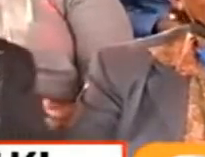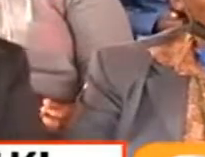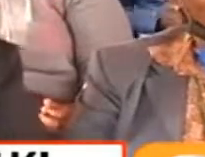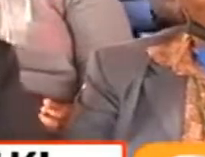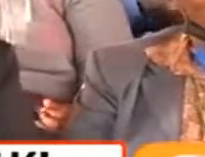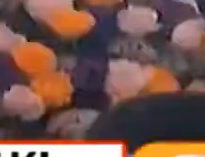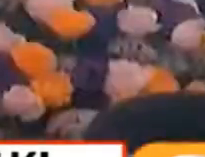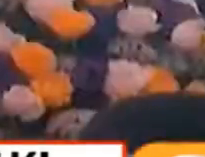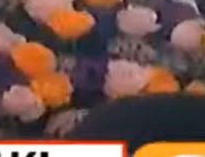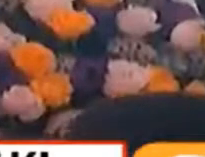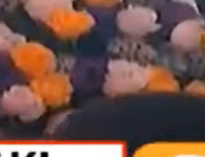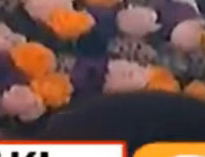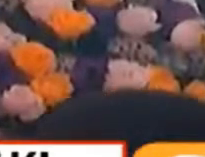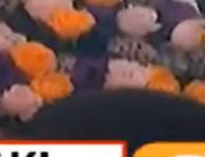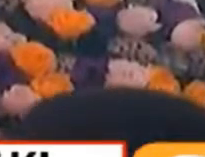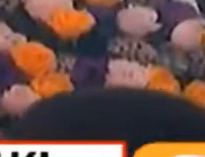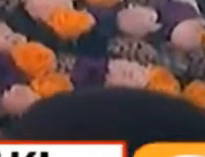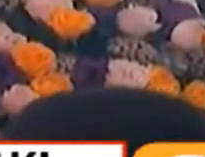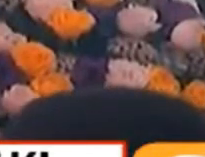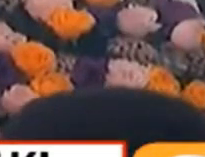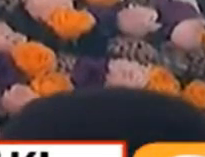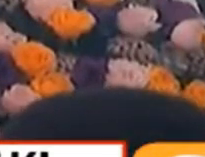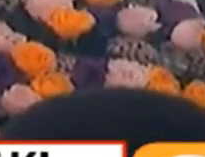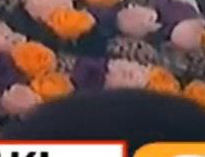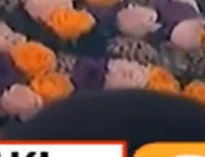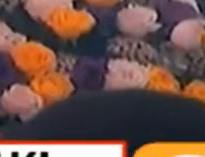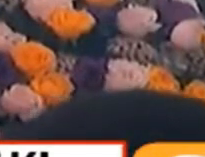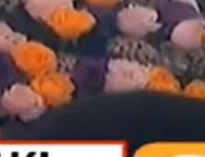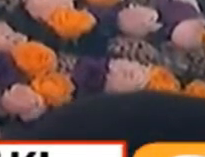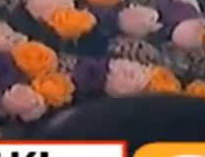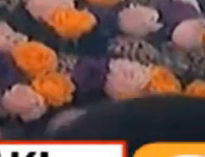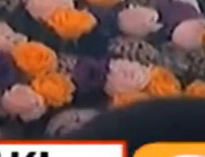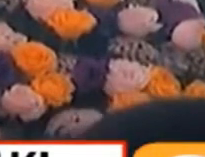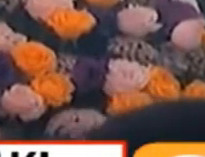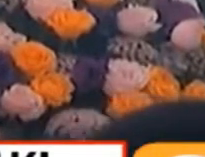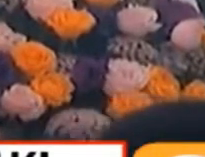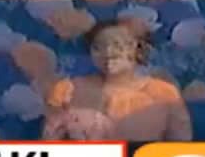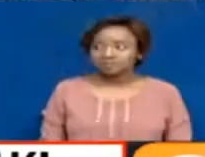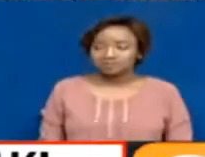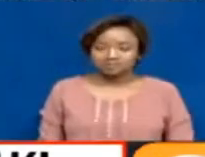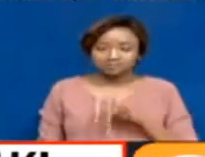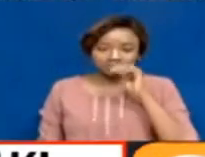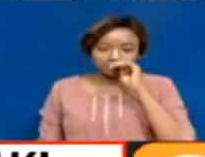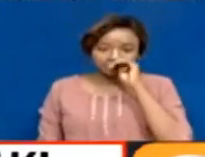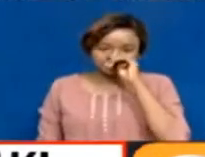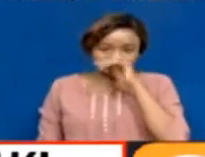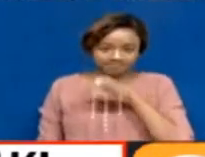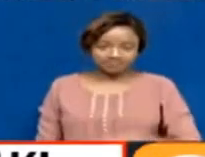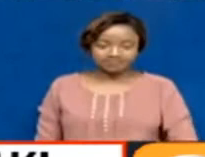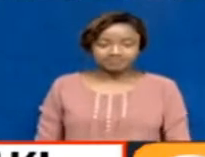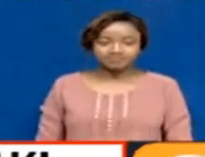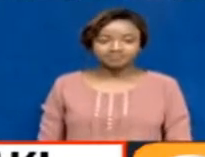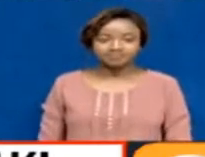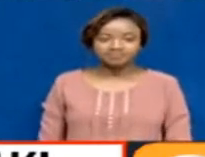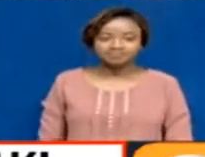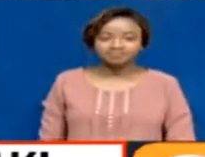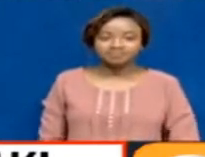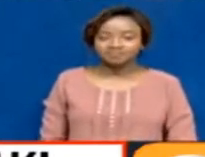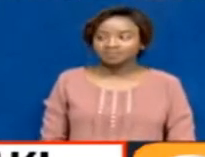At this juncture, we wish to honor the request of the